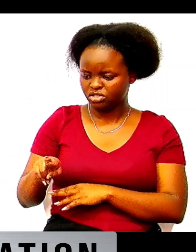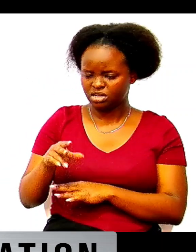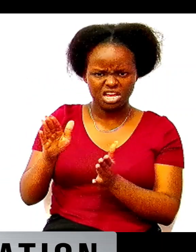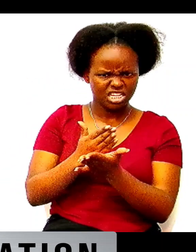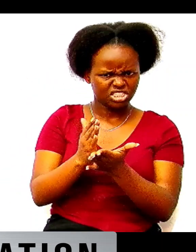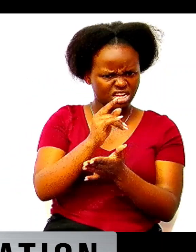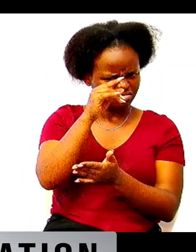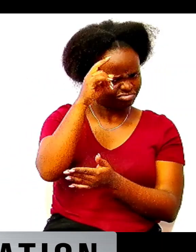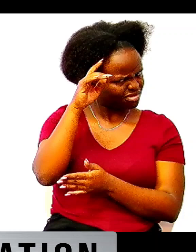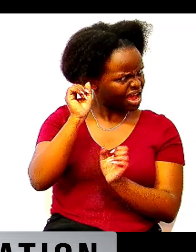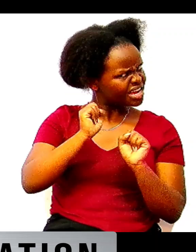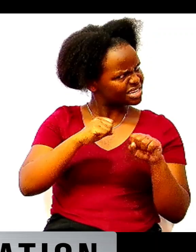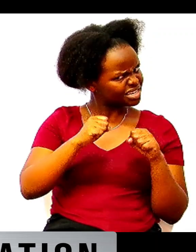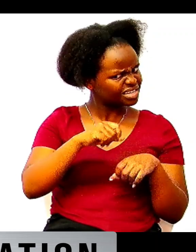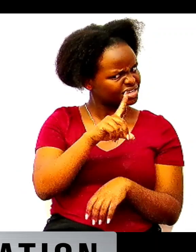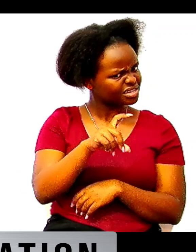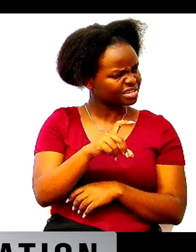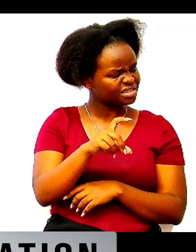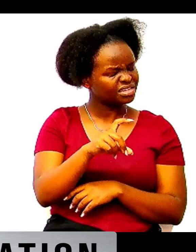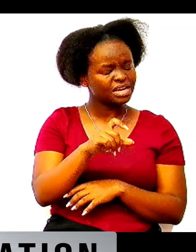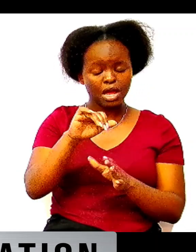Yes and no. You see the question of